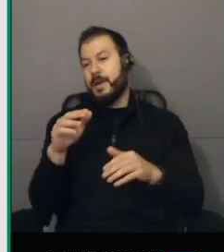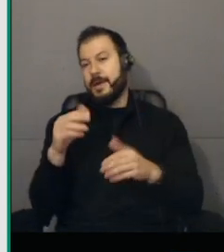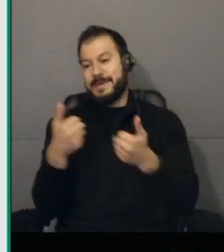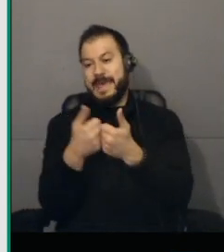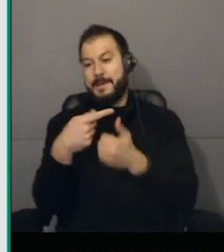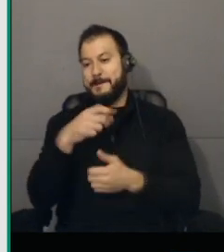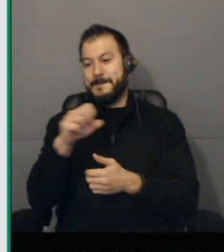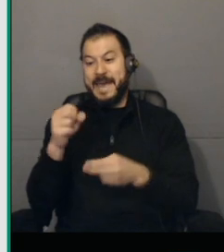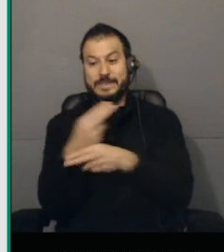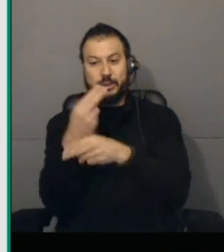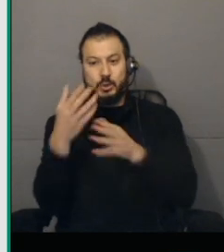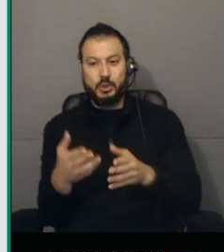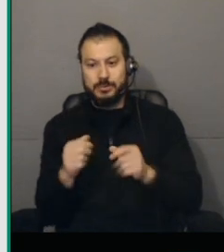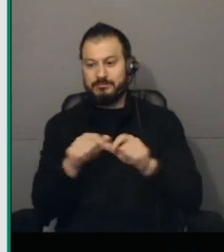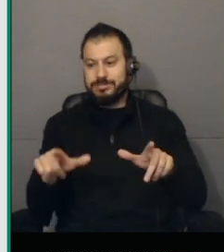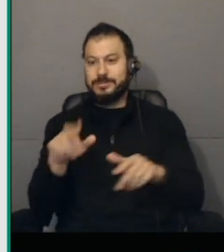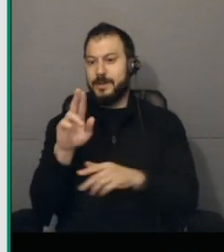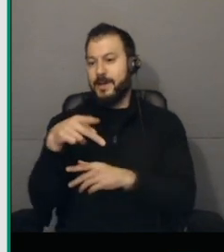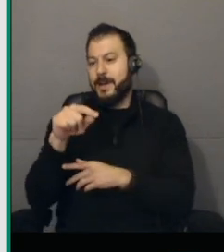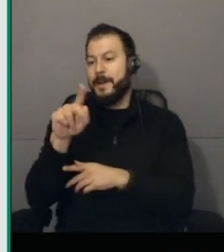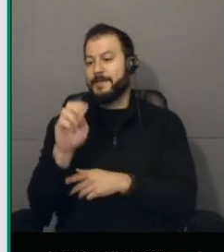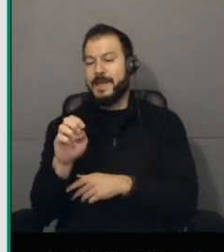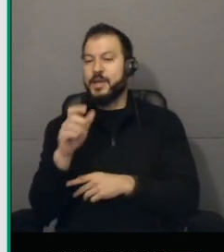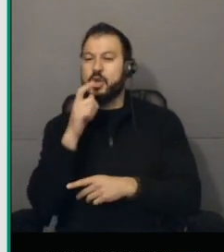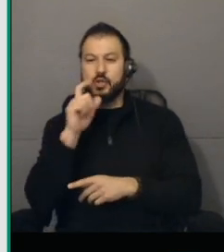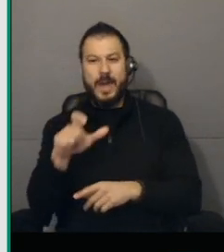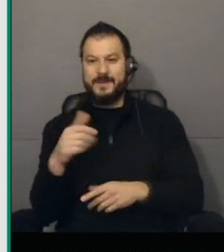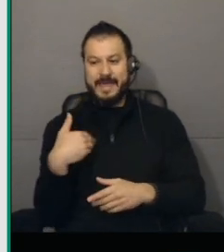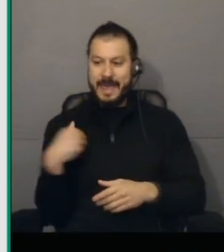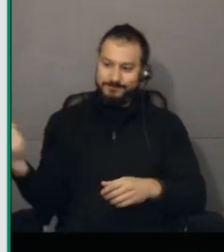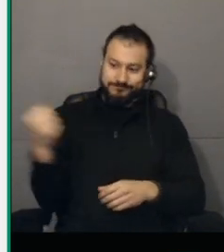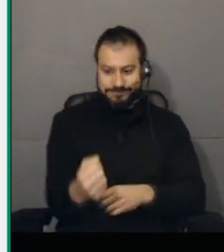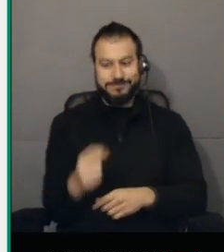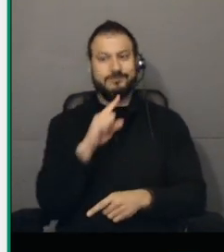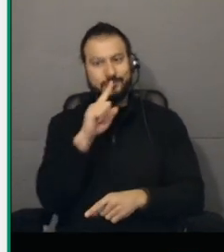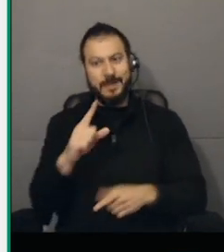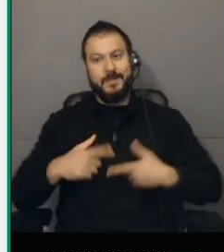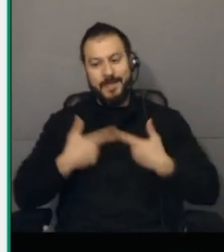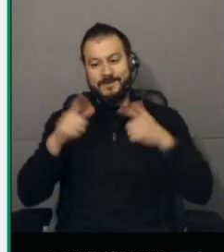users. There's no need to waste time onboarding a bunch of testers.